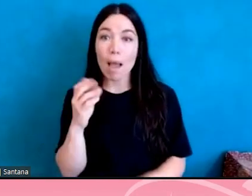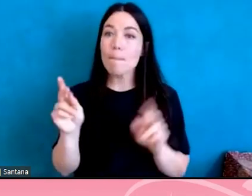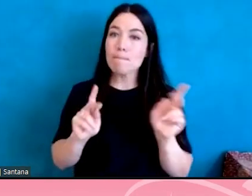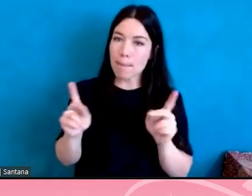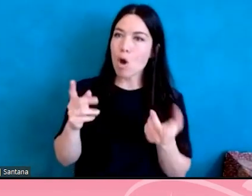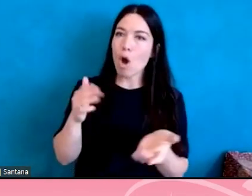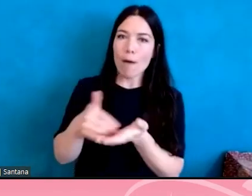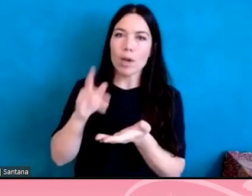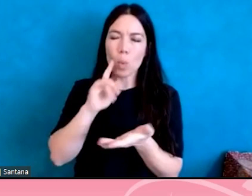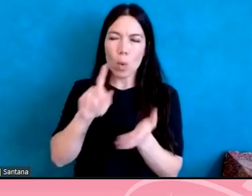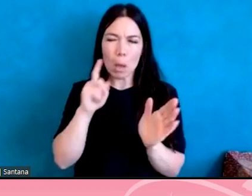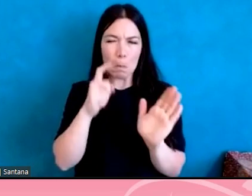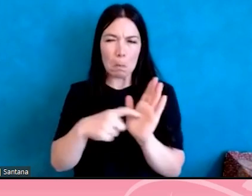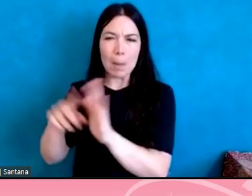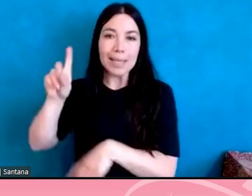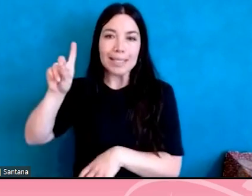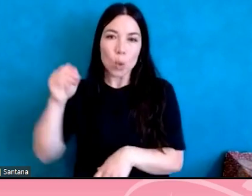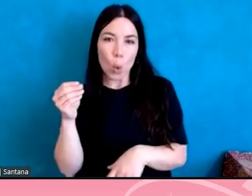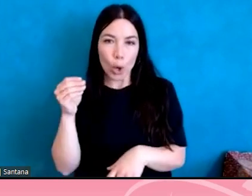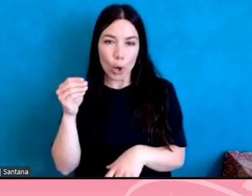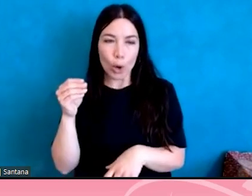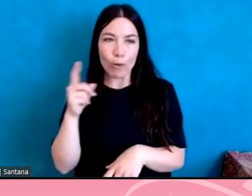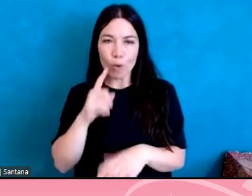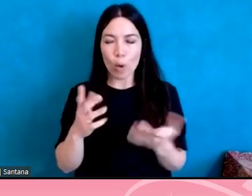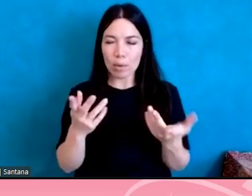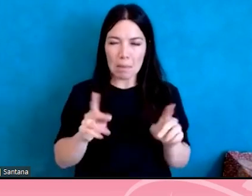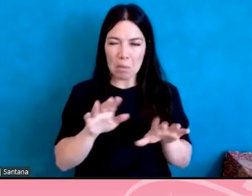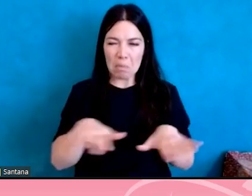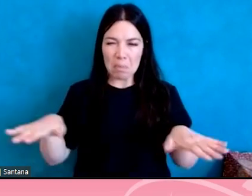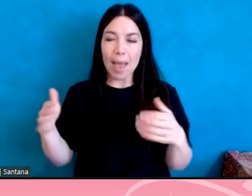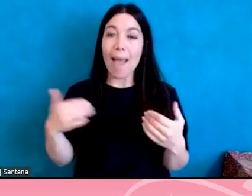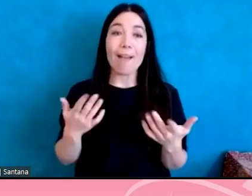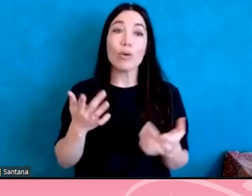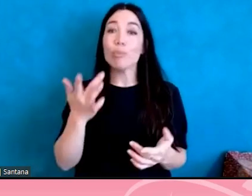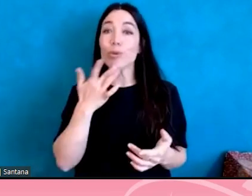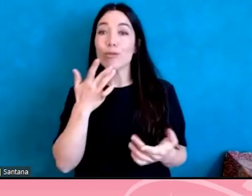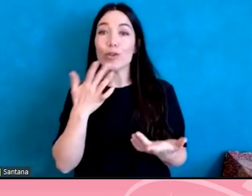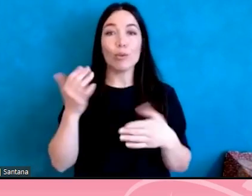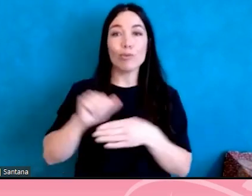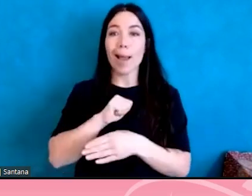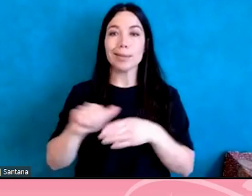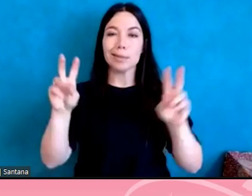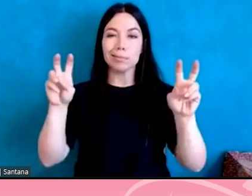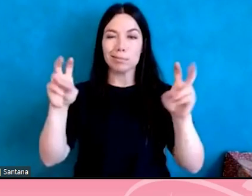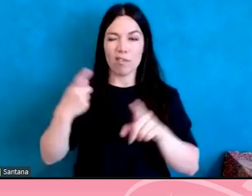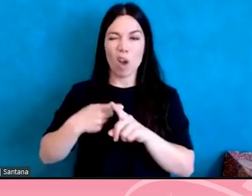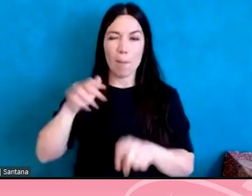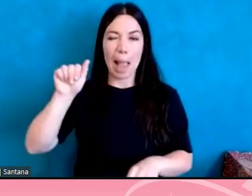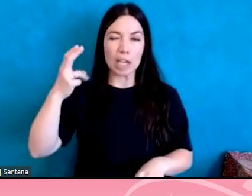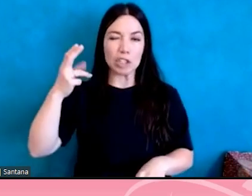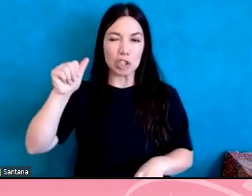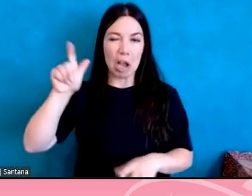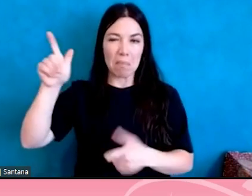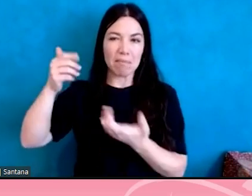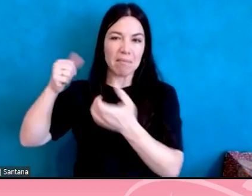within populations, there's a preferred practice pattern from ASHA that includes a case history, interview with